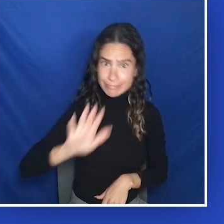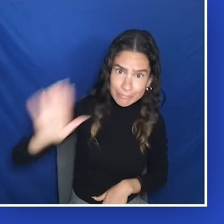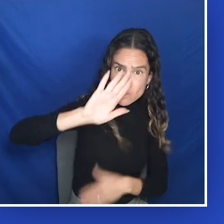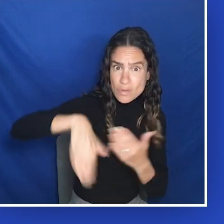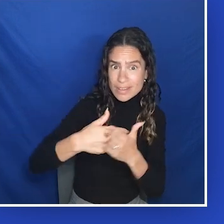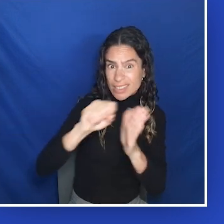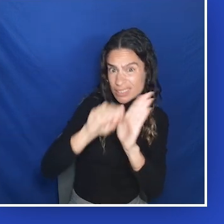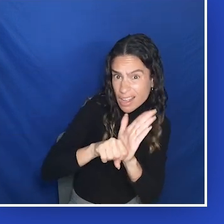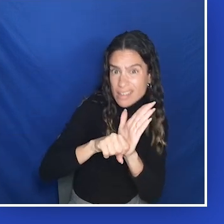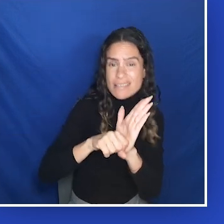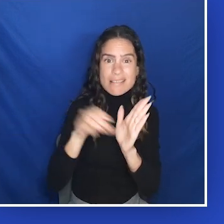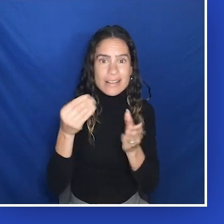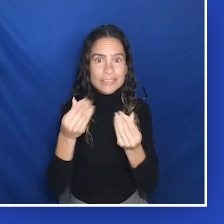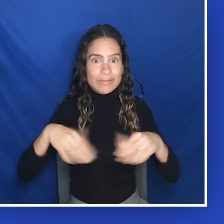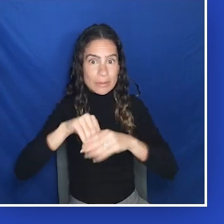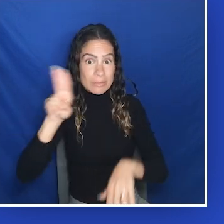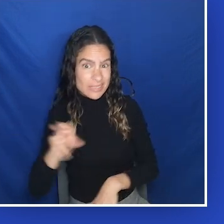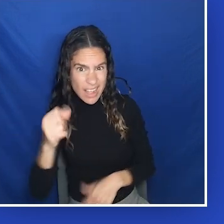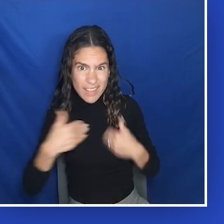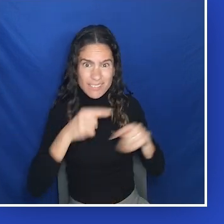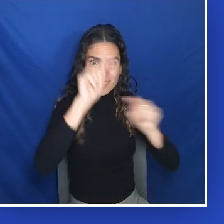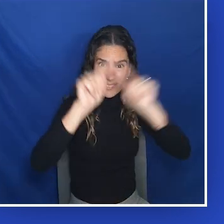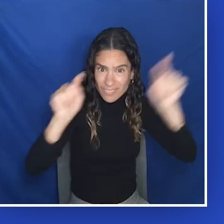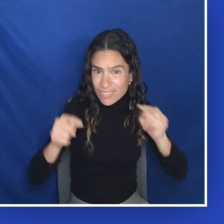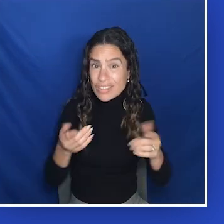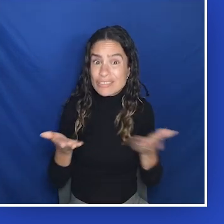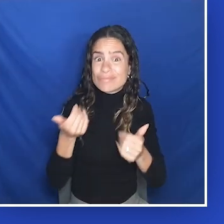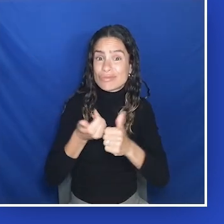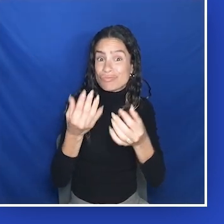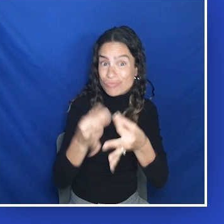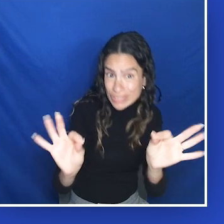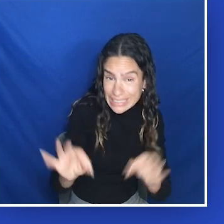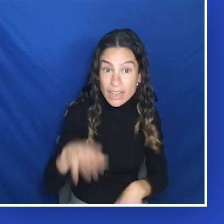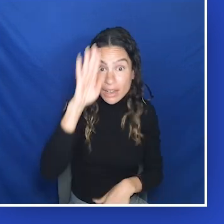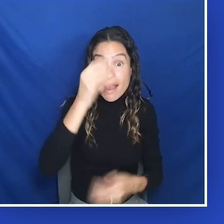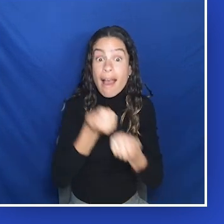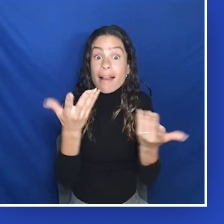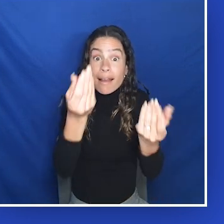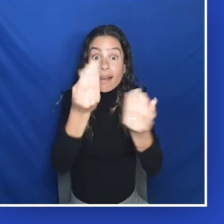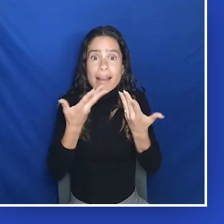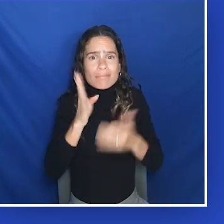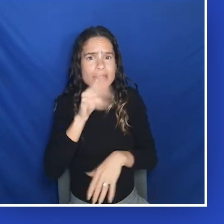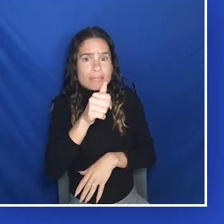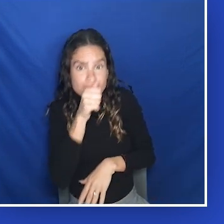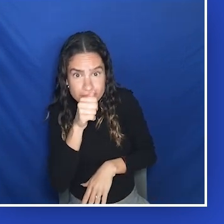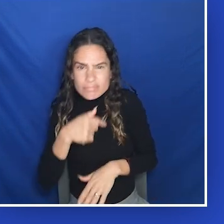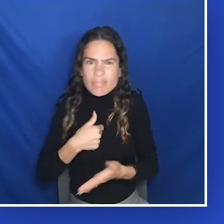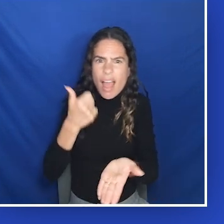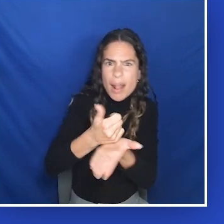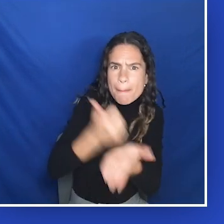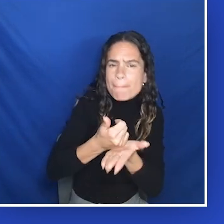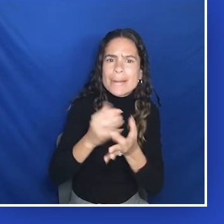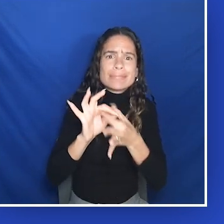one for every state and territory in the U.S. Our services are free, and information shared with us is kept private. We help